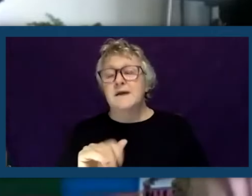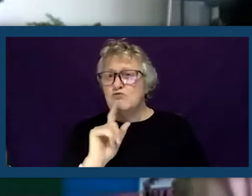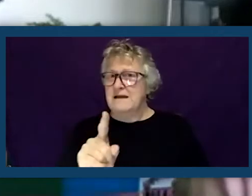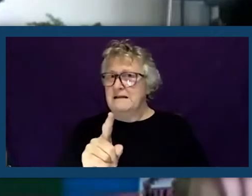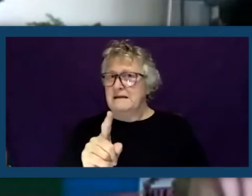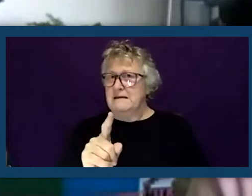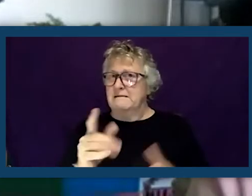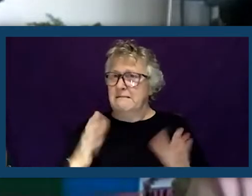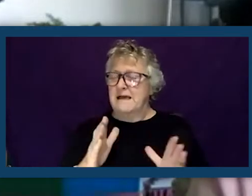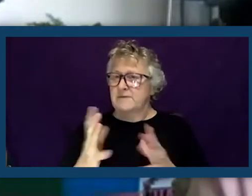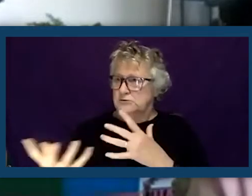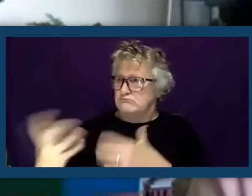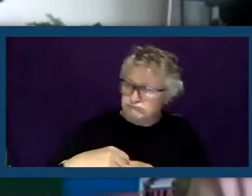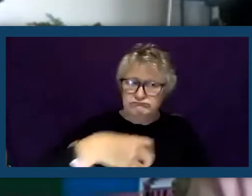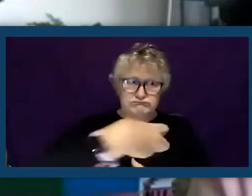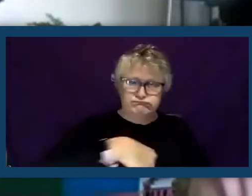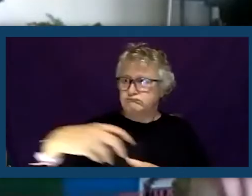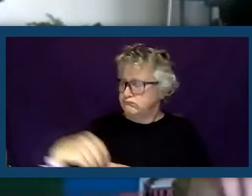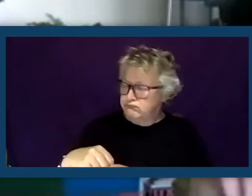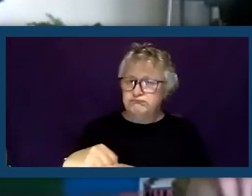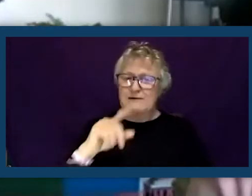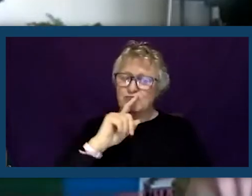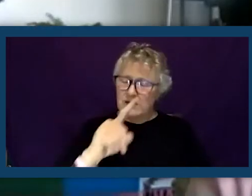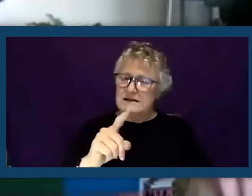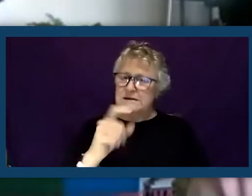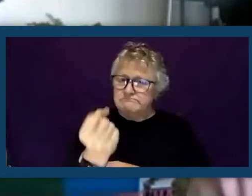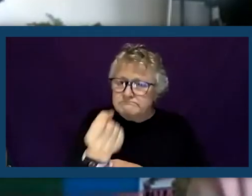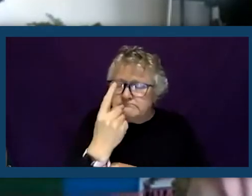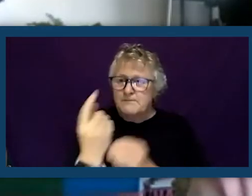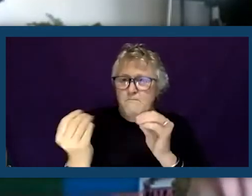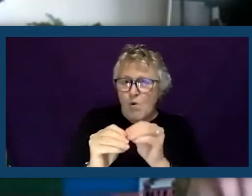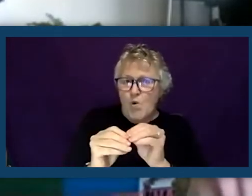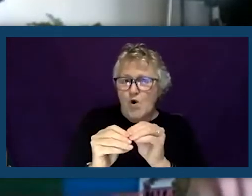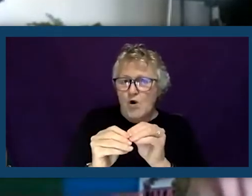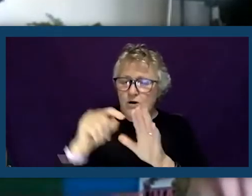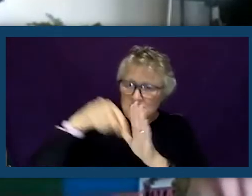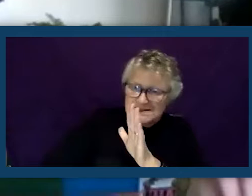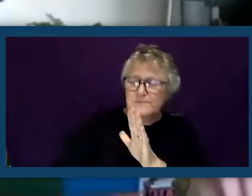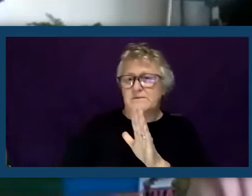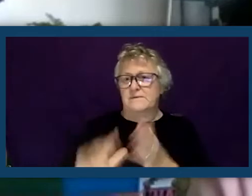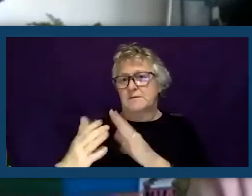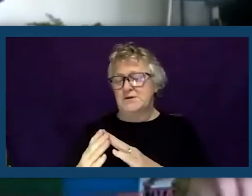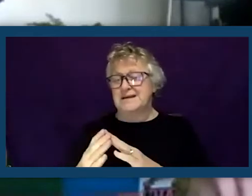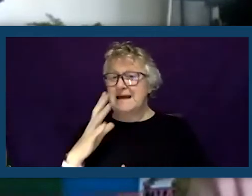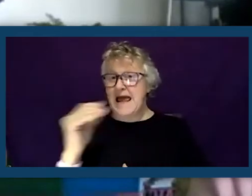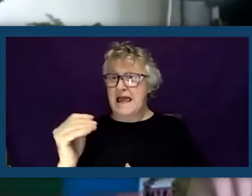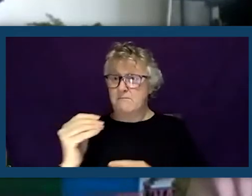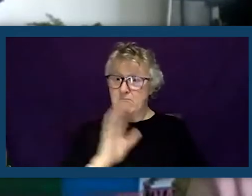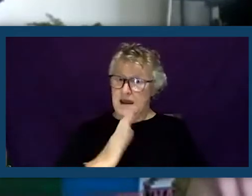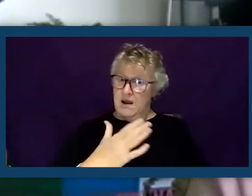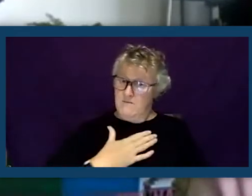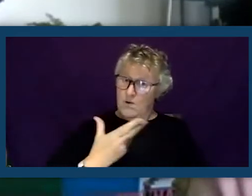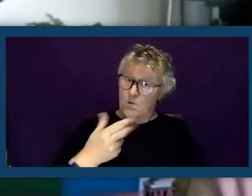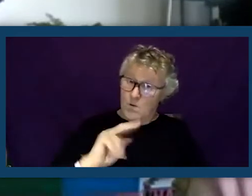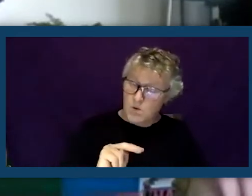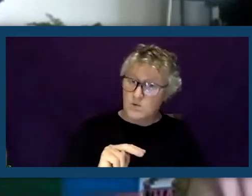embrace all facets of the community. And I think during that process allowed me to really embrace my own heritage of being, Vietnamese American,